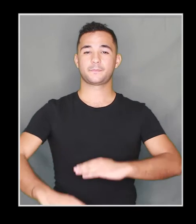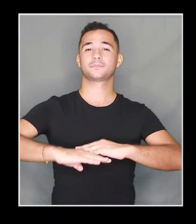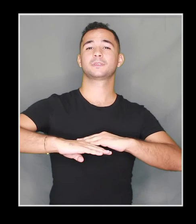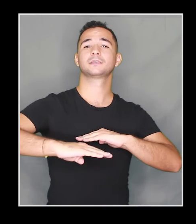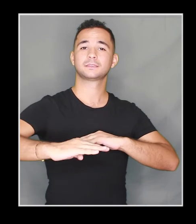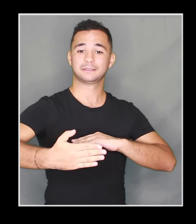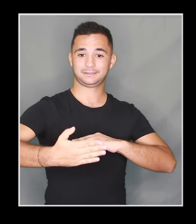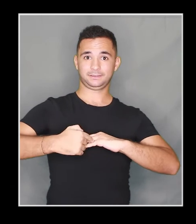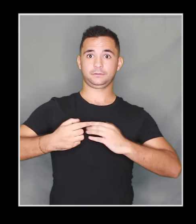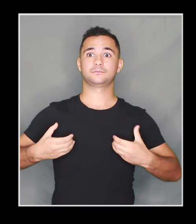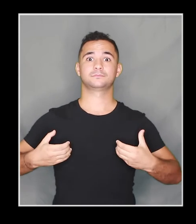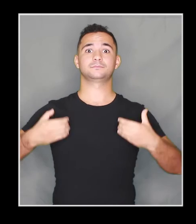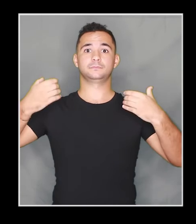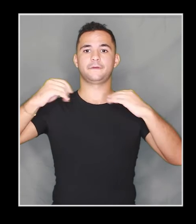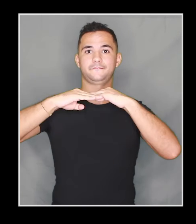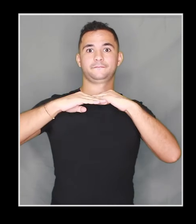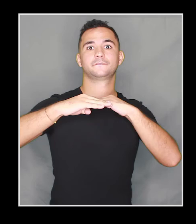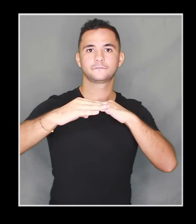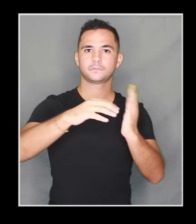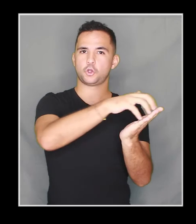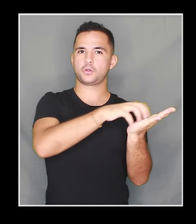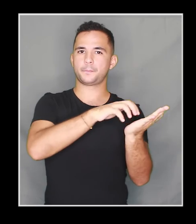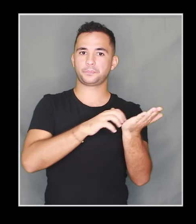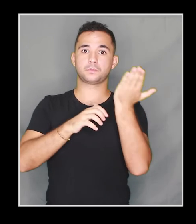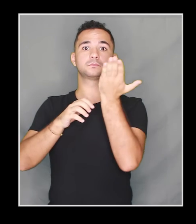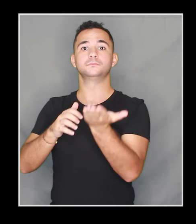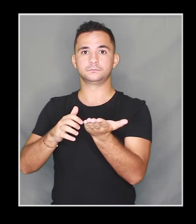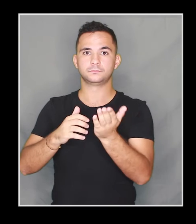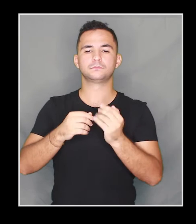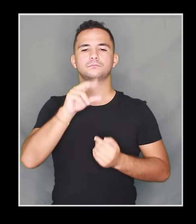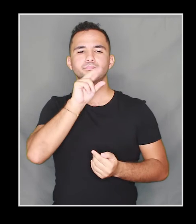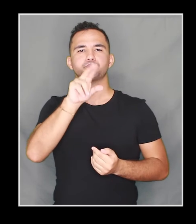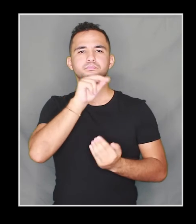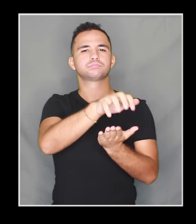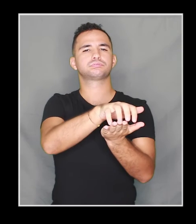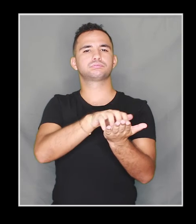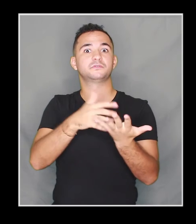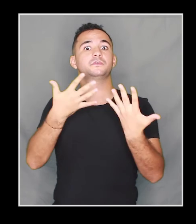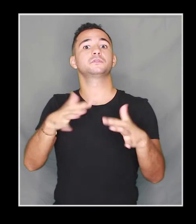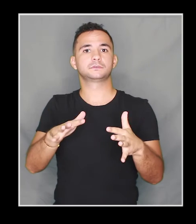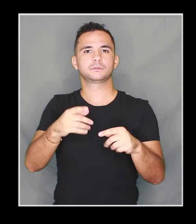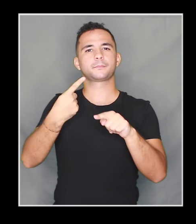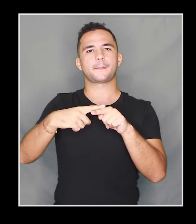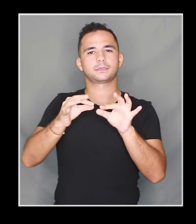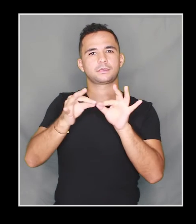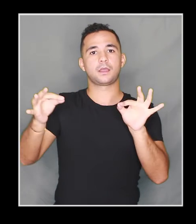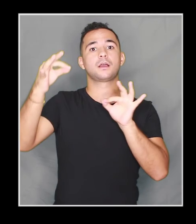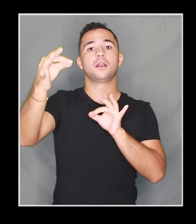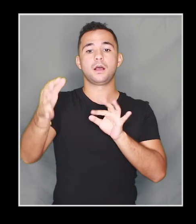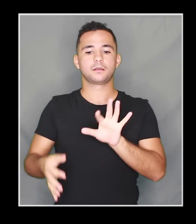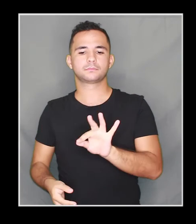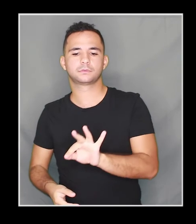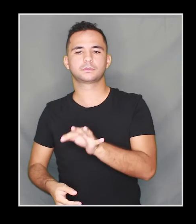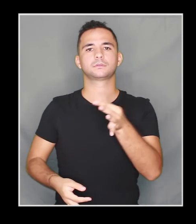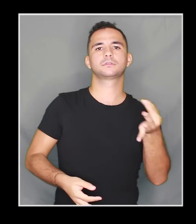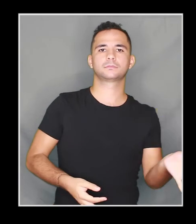The script was placed on a mobile lectern that ran from right to left on metal